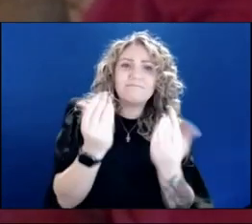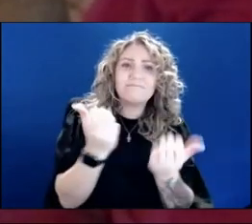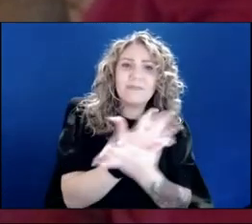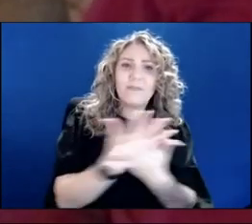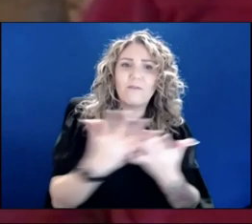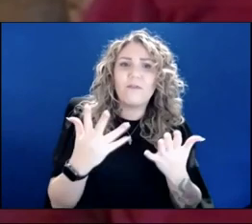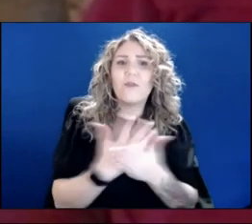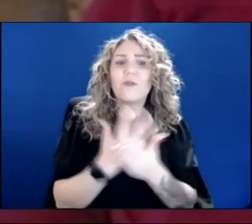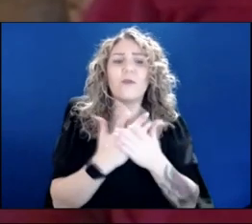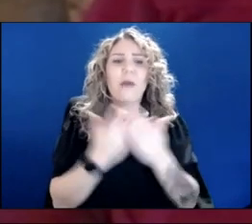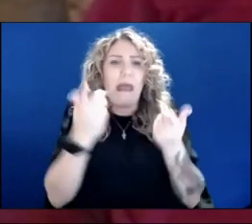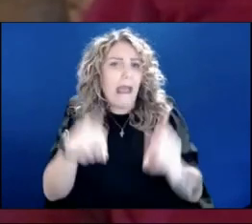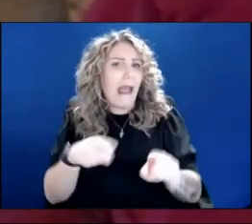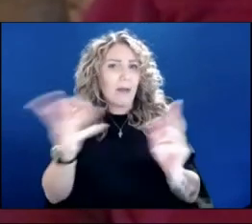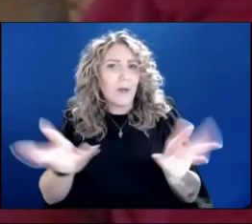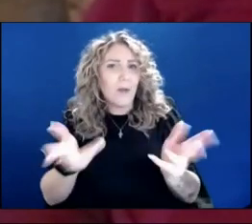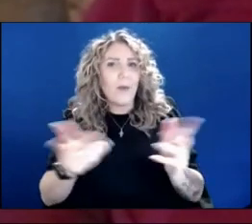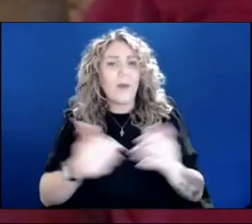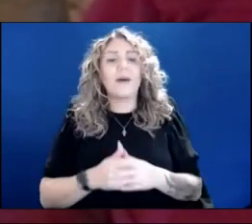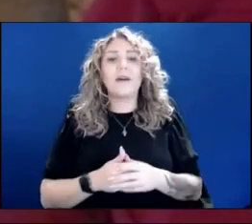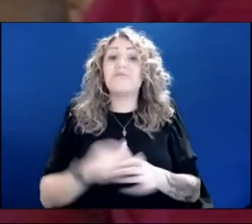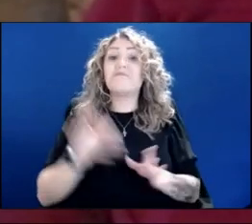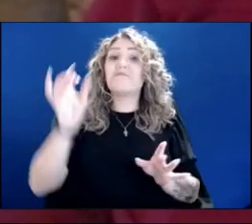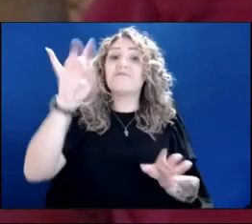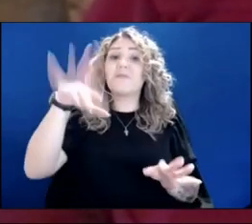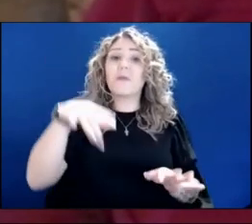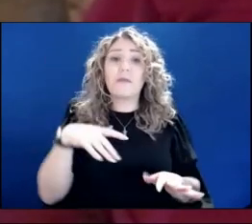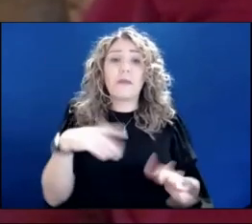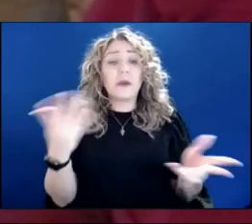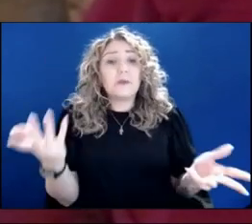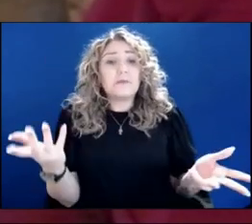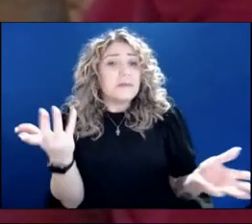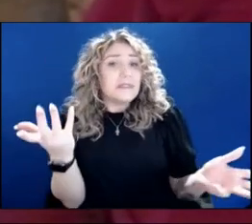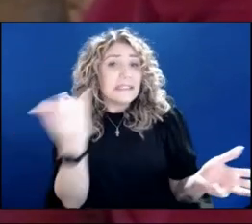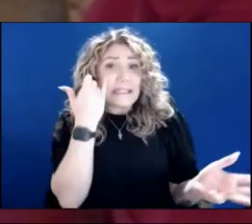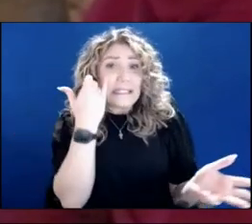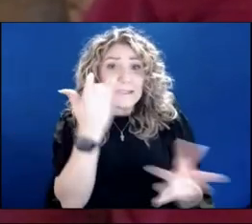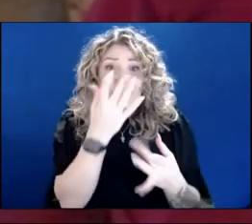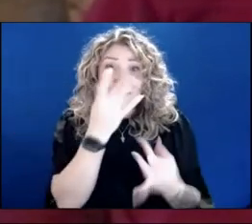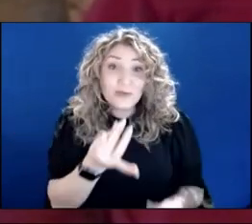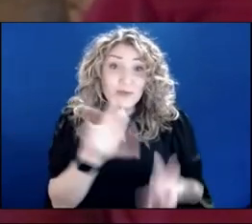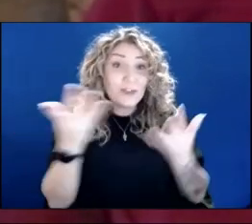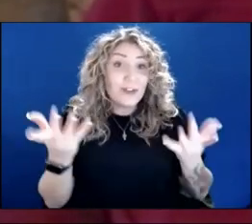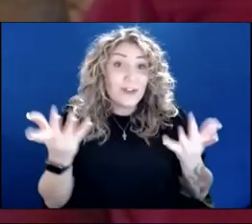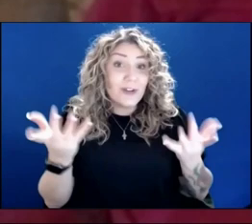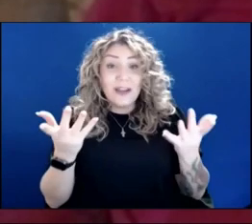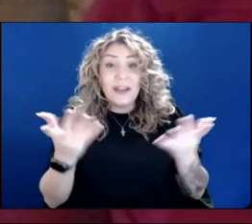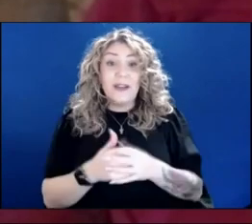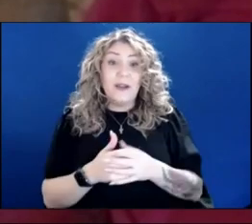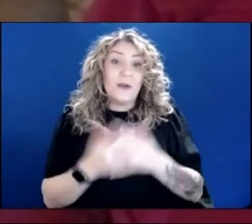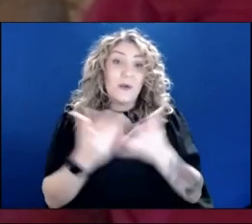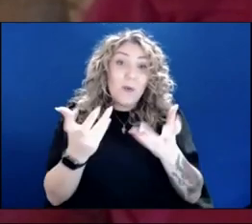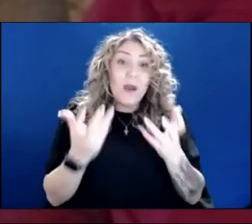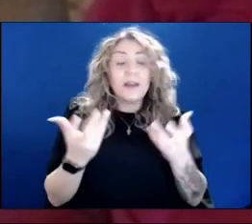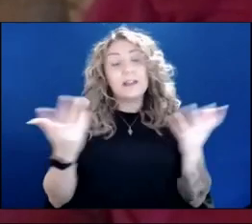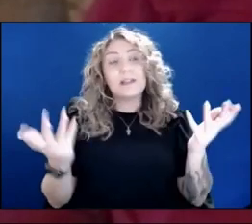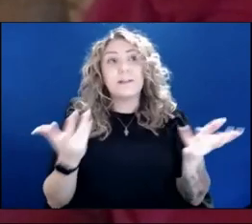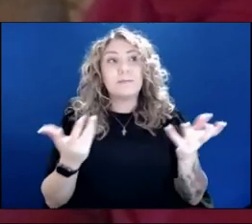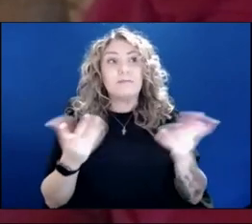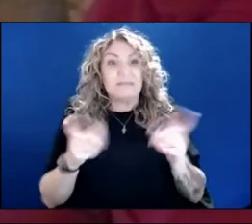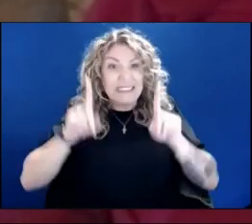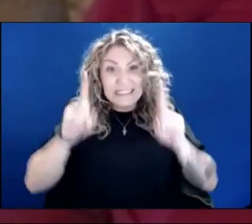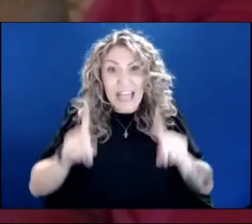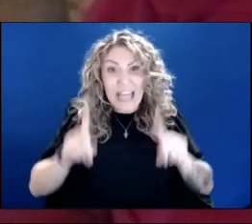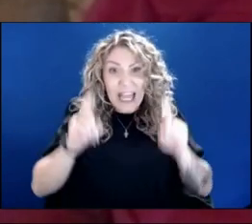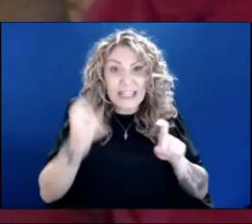happen. And we just kind of, you know, threw it out there as well that, you know, it's like if you were interested in, you know, wanting to be tested to see if you could be